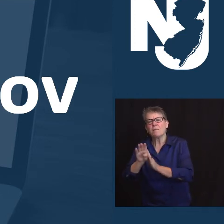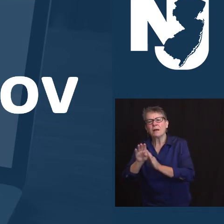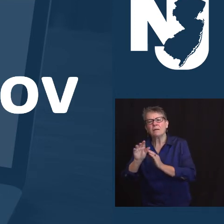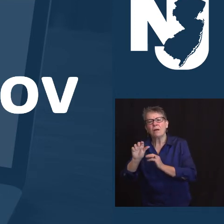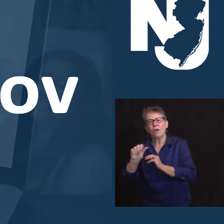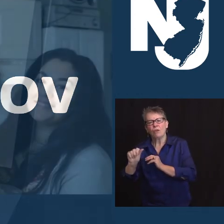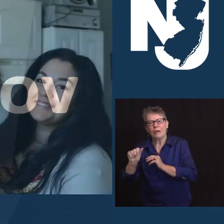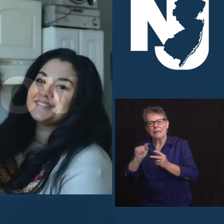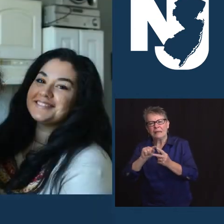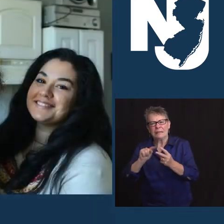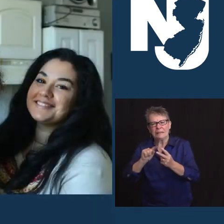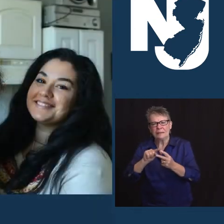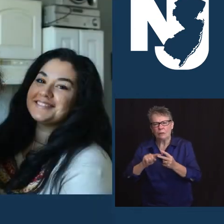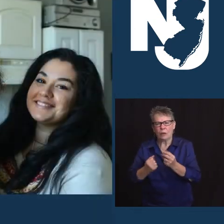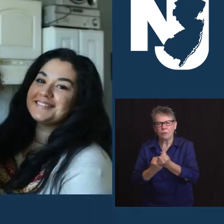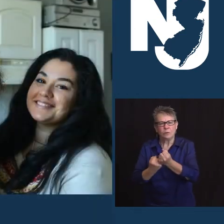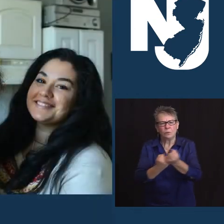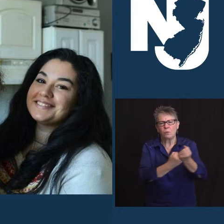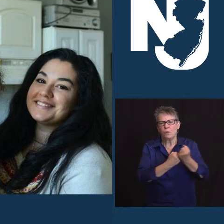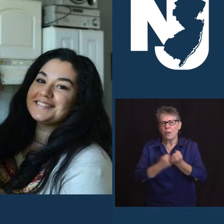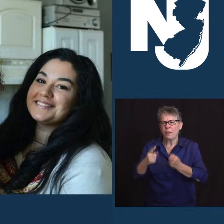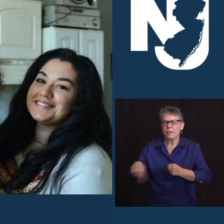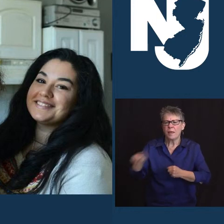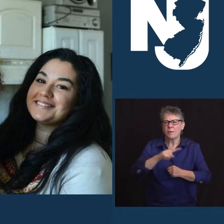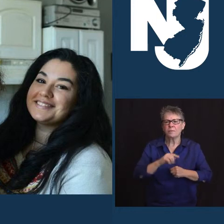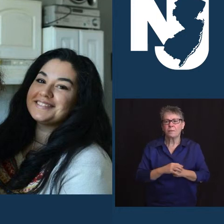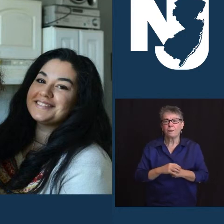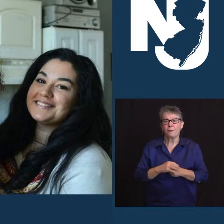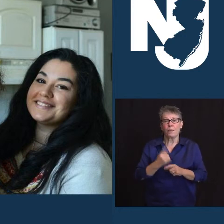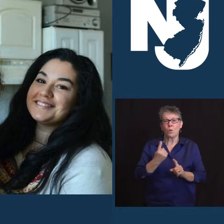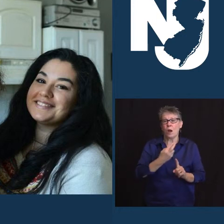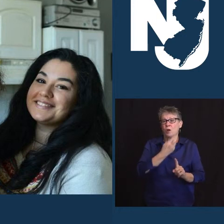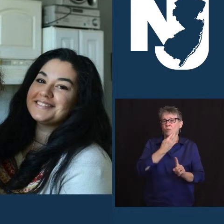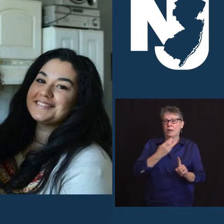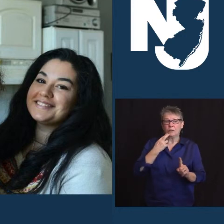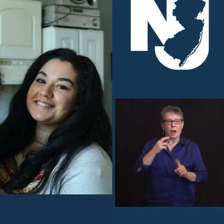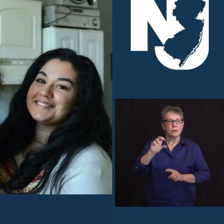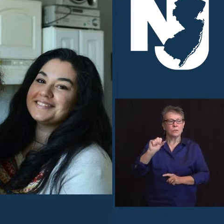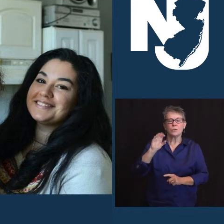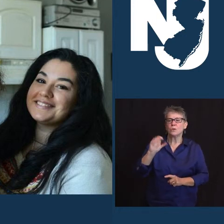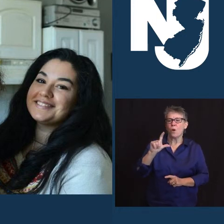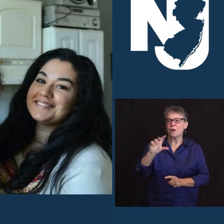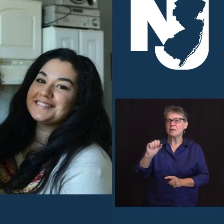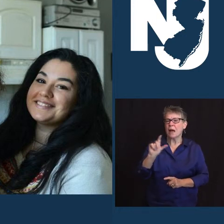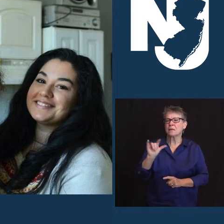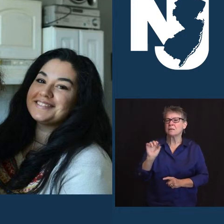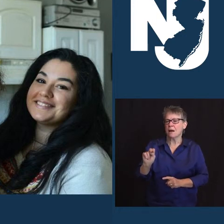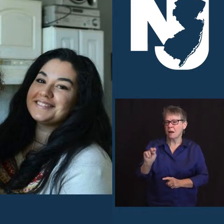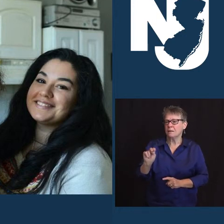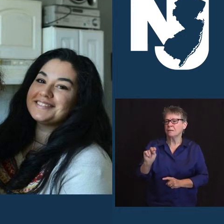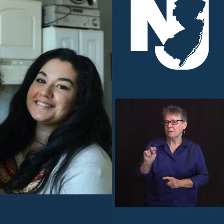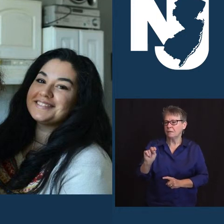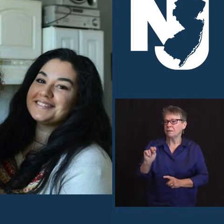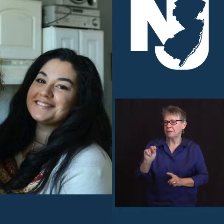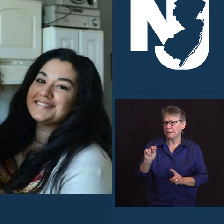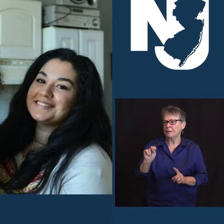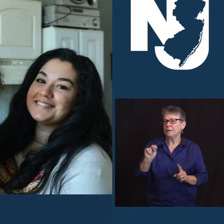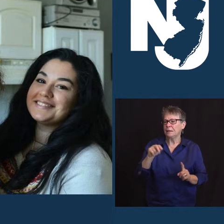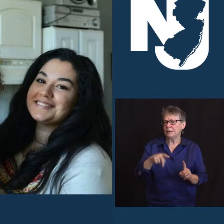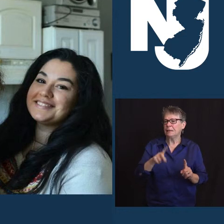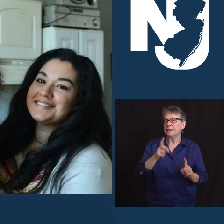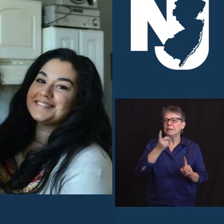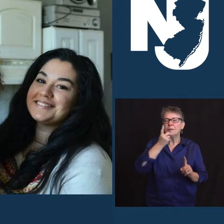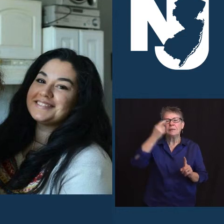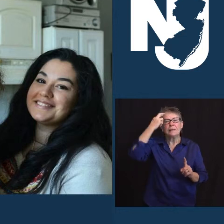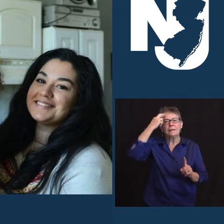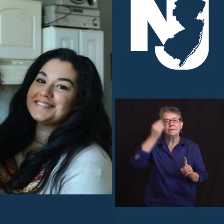these establishments is Sol Sazon, a Dominican restaurant located in Willingboro and co-owned by brothers